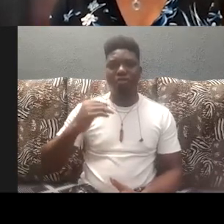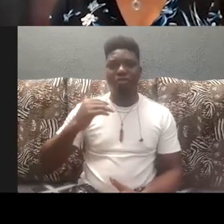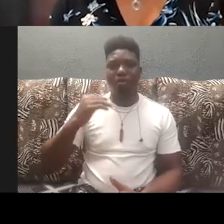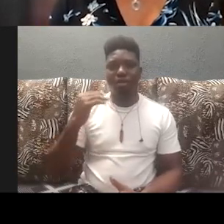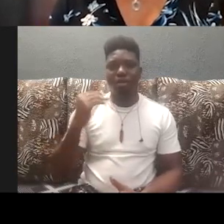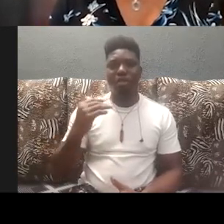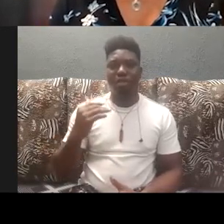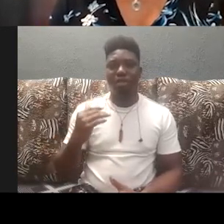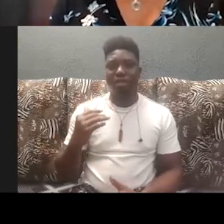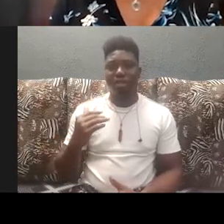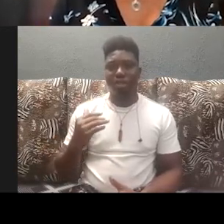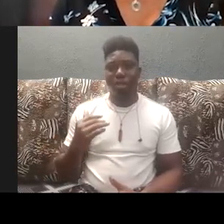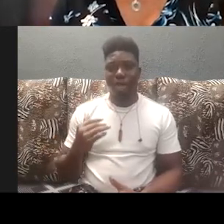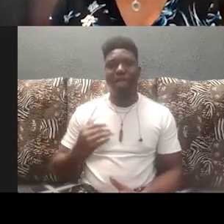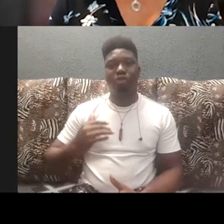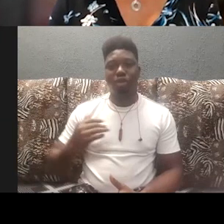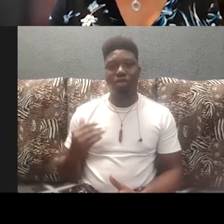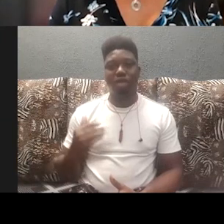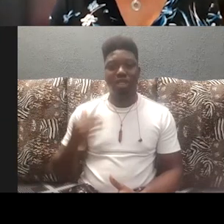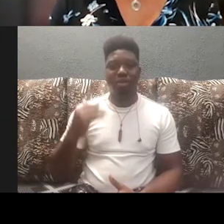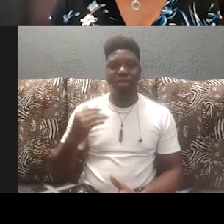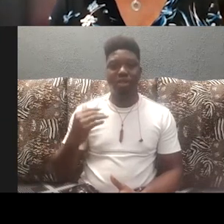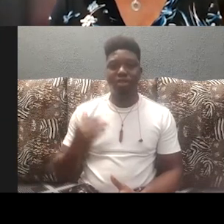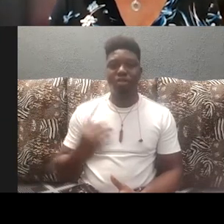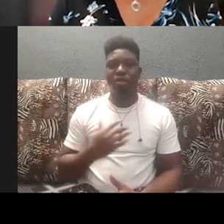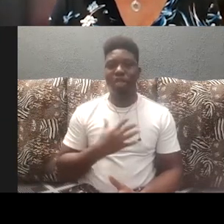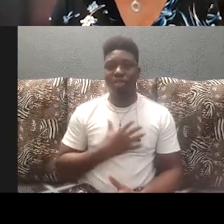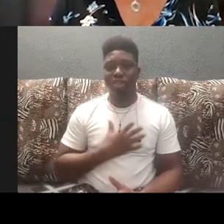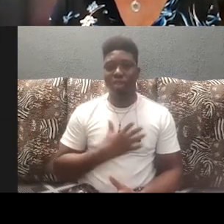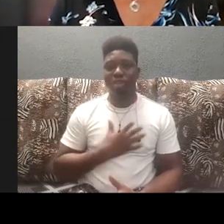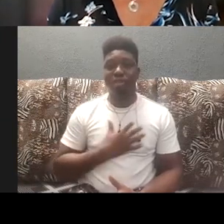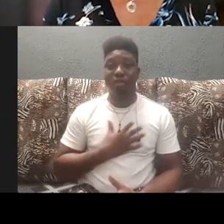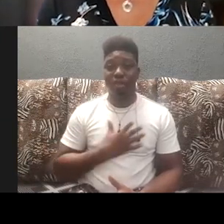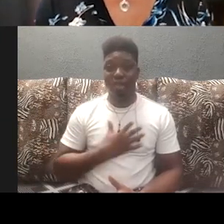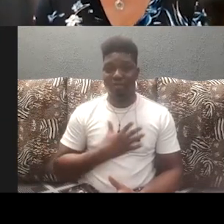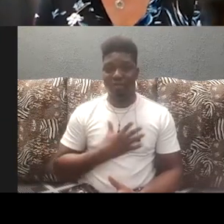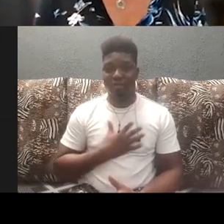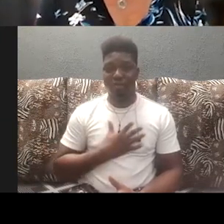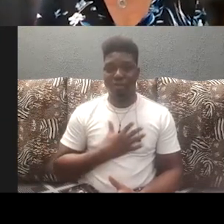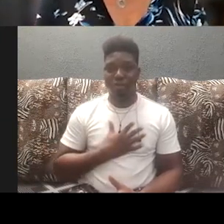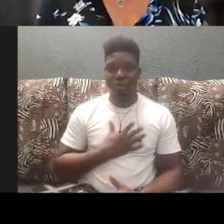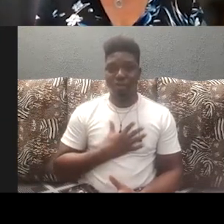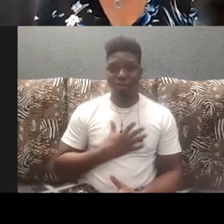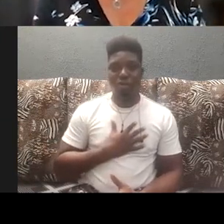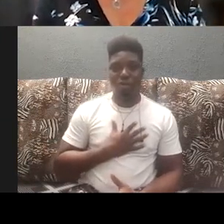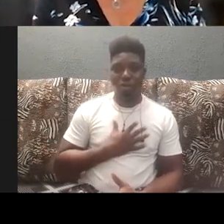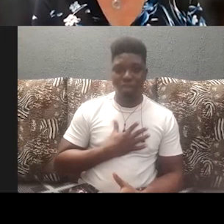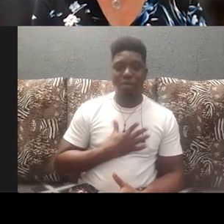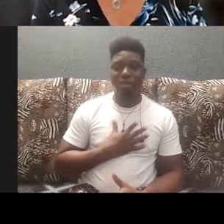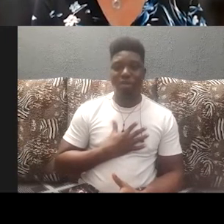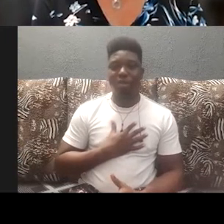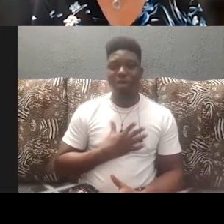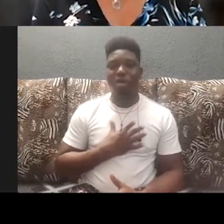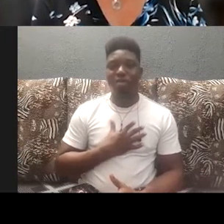issue of disabilities, as we were trained as a special educator, because I studied special education for the deaf, not only a sign